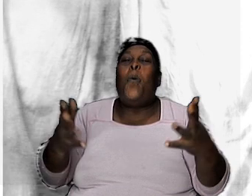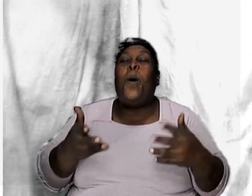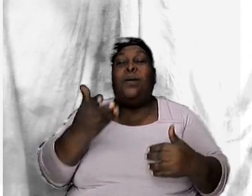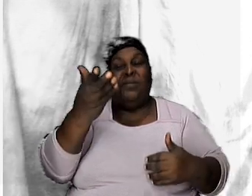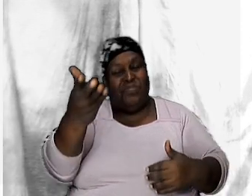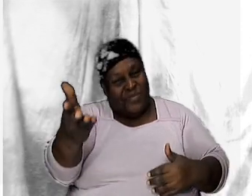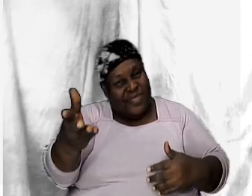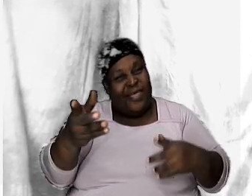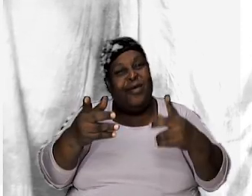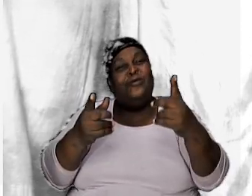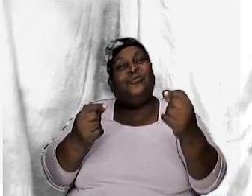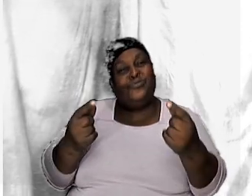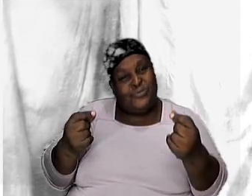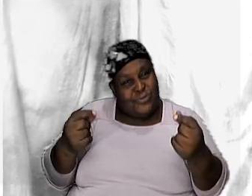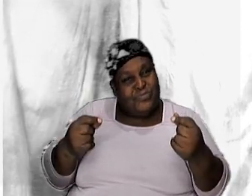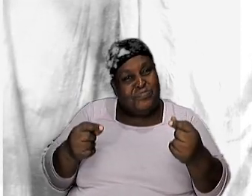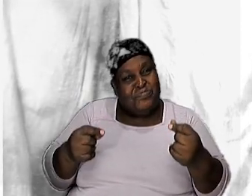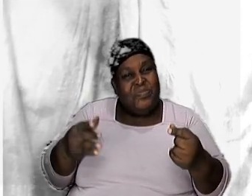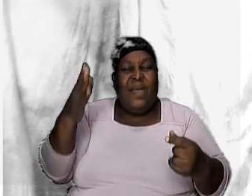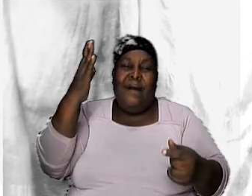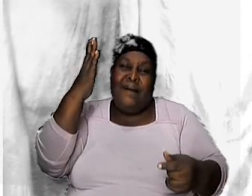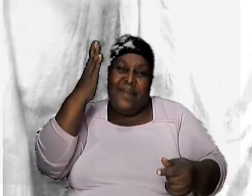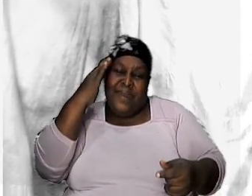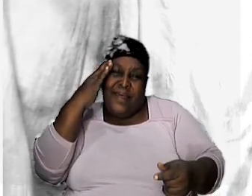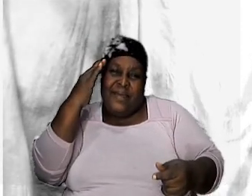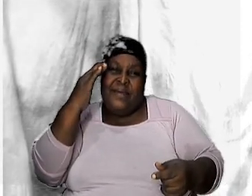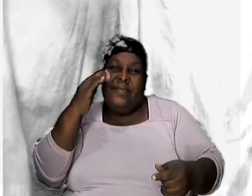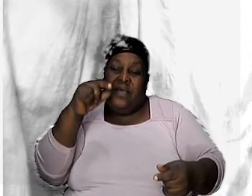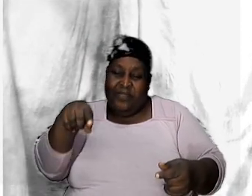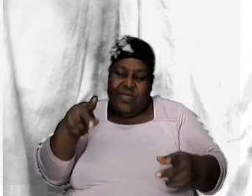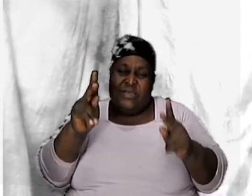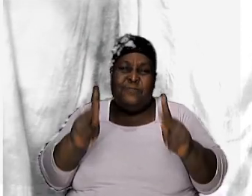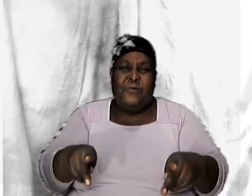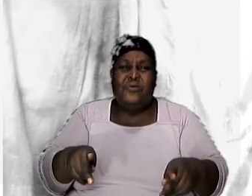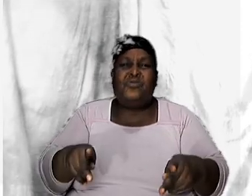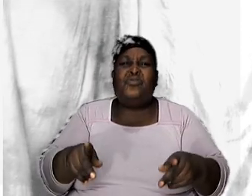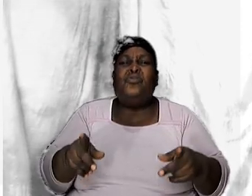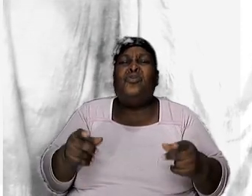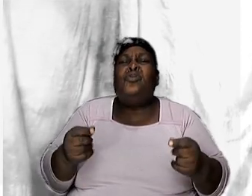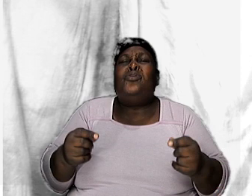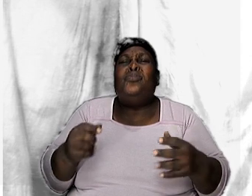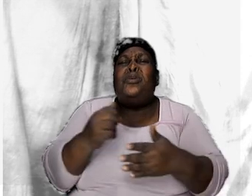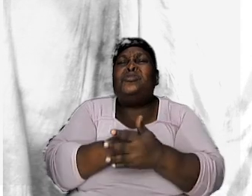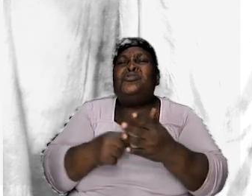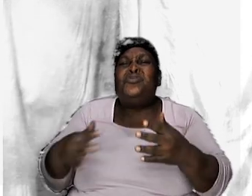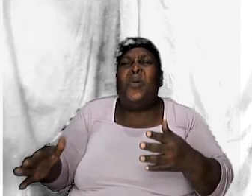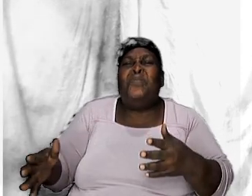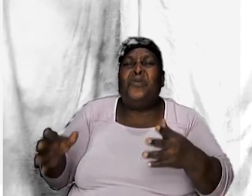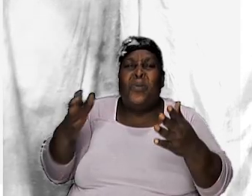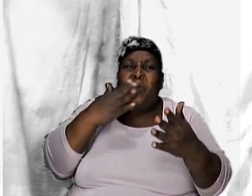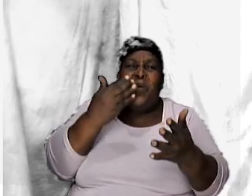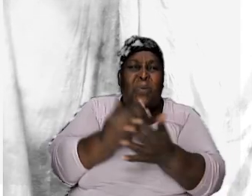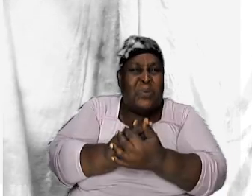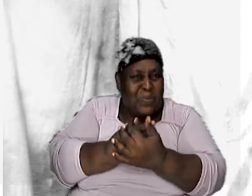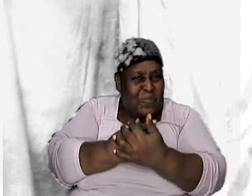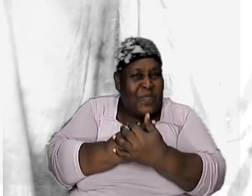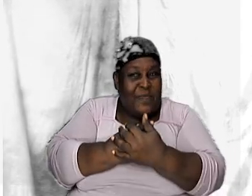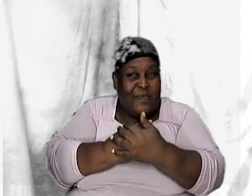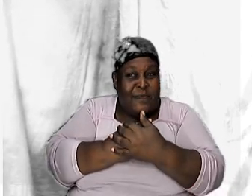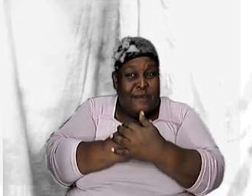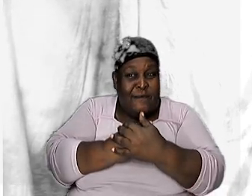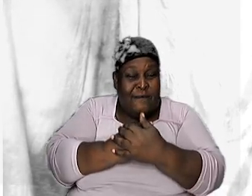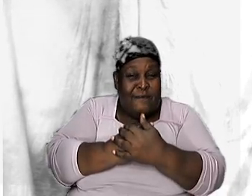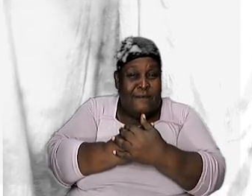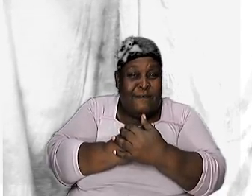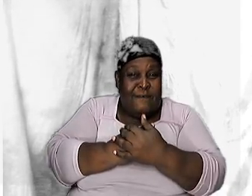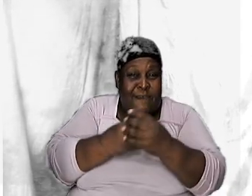acknowledging that this person is doing something that is good. Amen. So they run a fast race. Amen. Like a Shelly in this time. And you say, whoa, she's